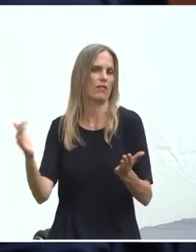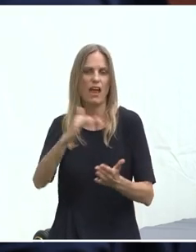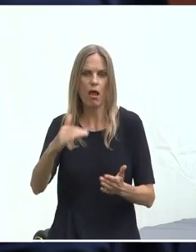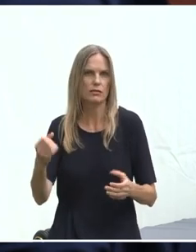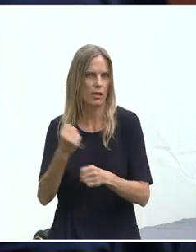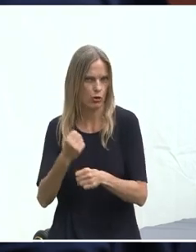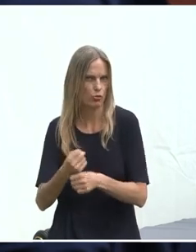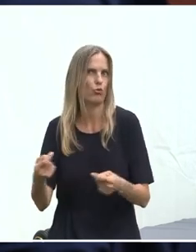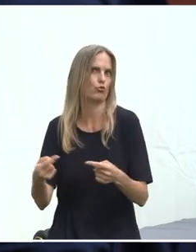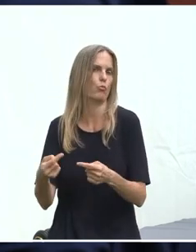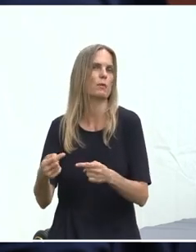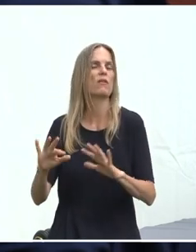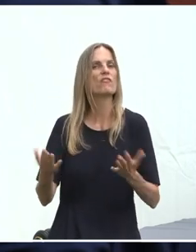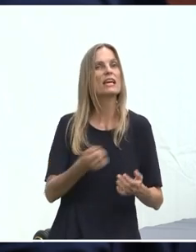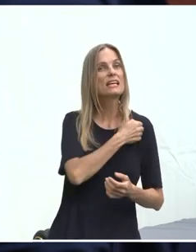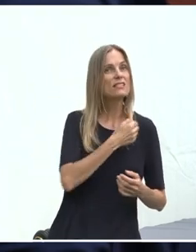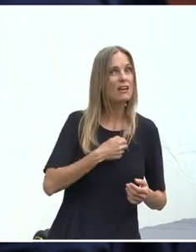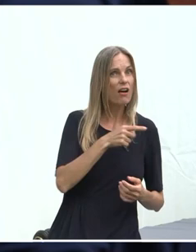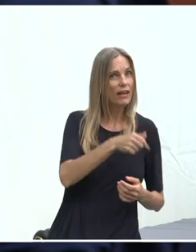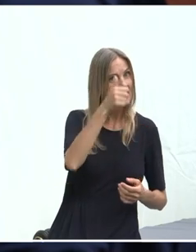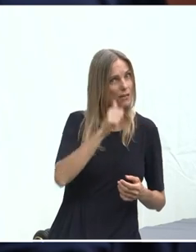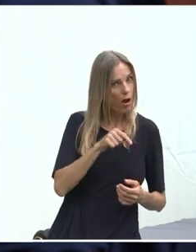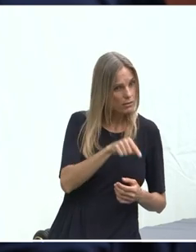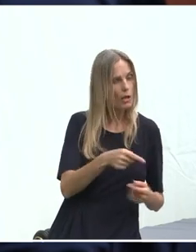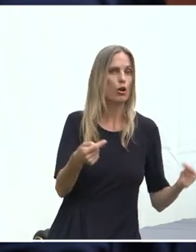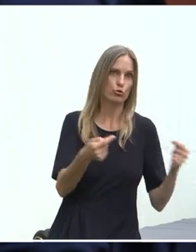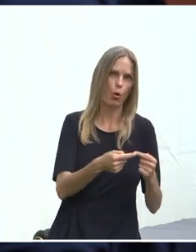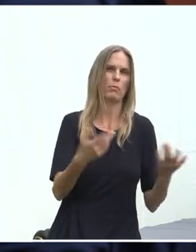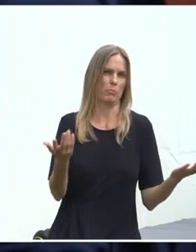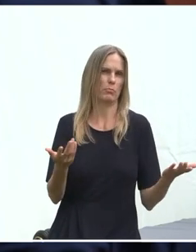be a nice challenge for you to go further on with.